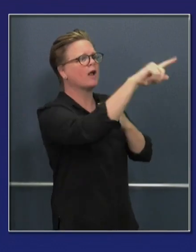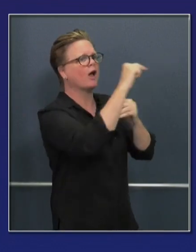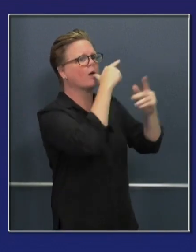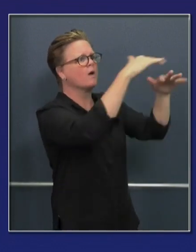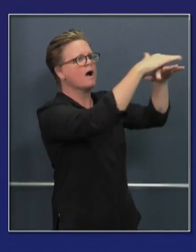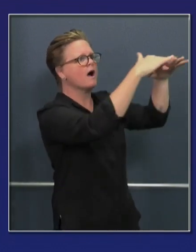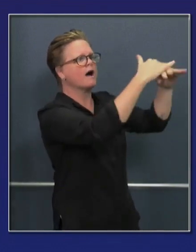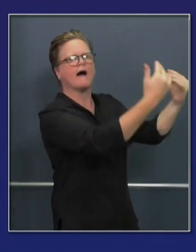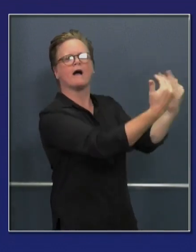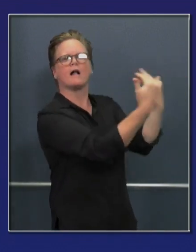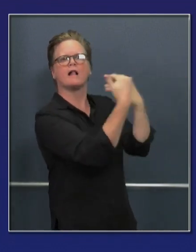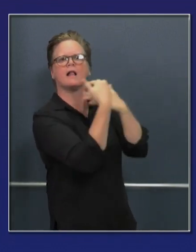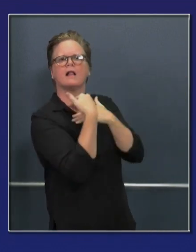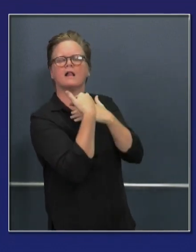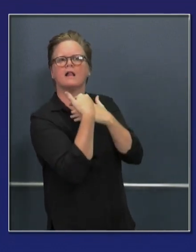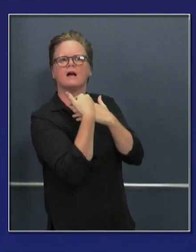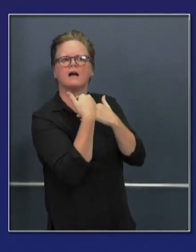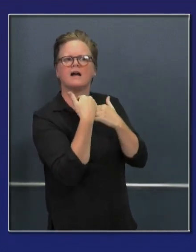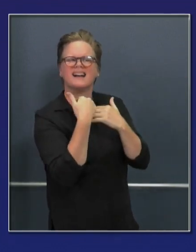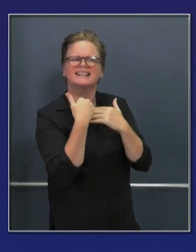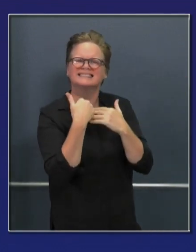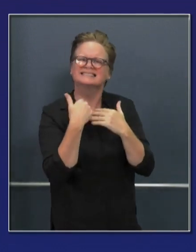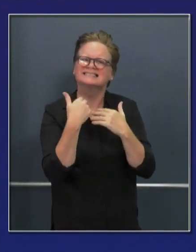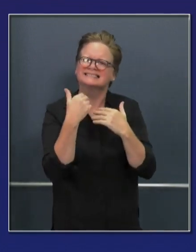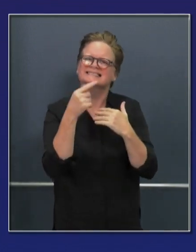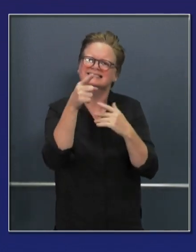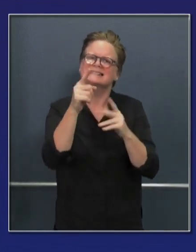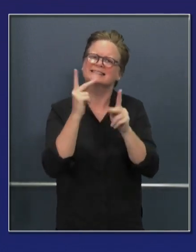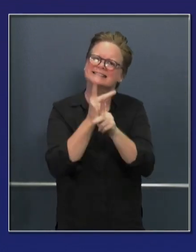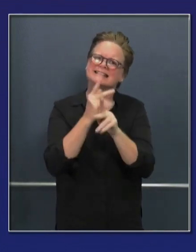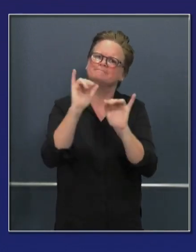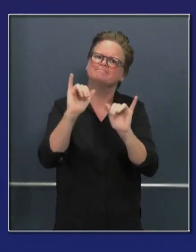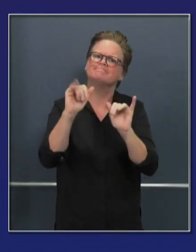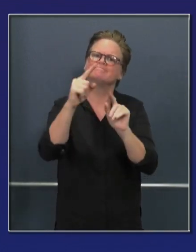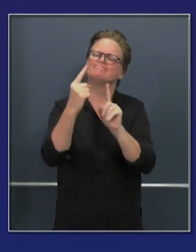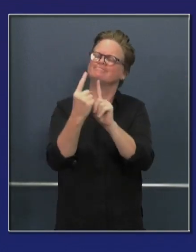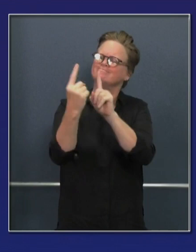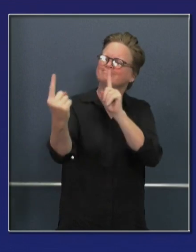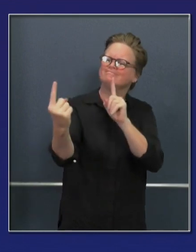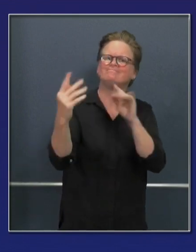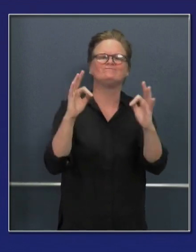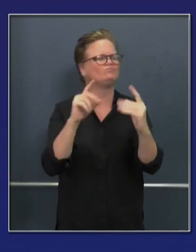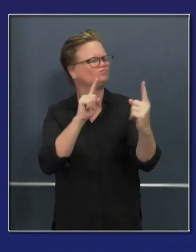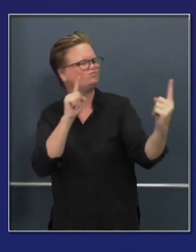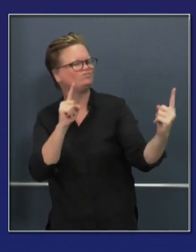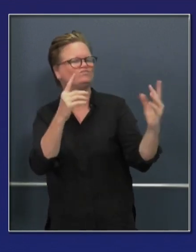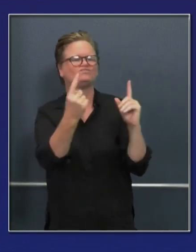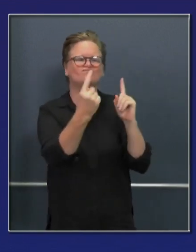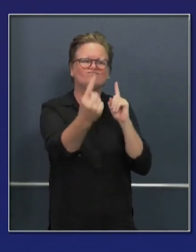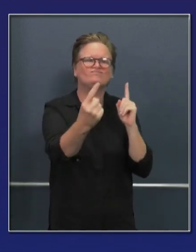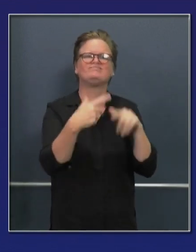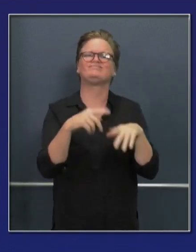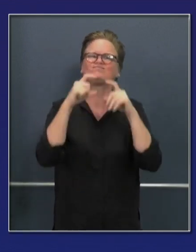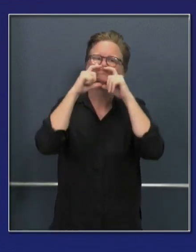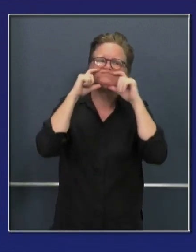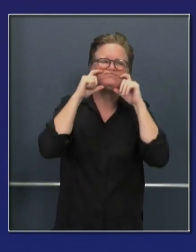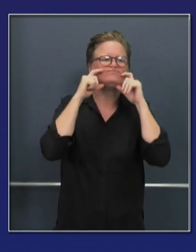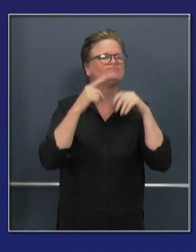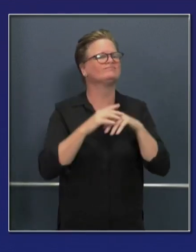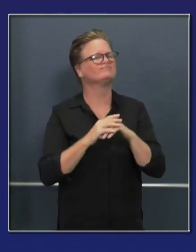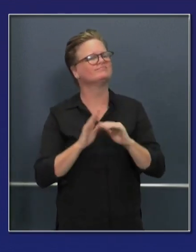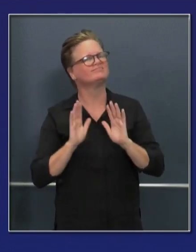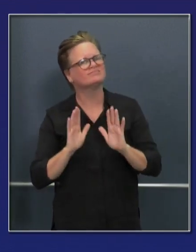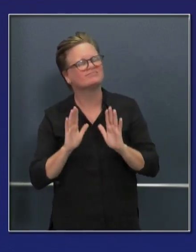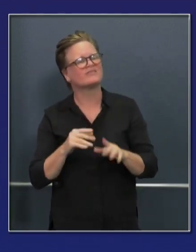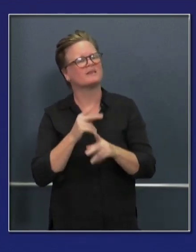Wear a face covering. Again, total number of positives are up, not down. You may say, well, that's not going to impact me. But